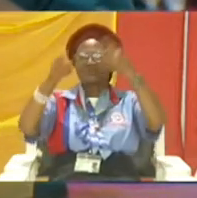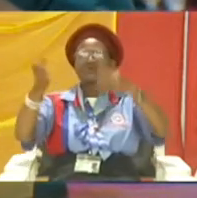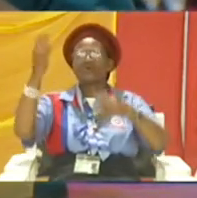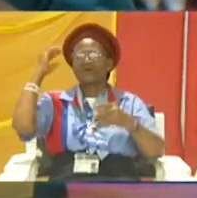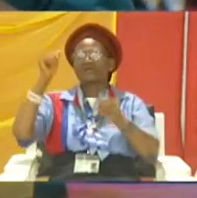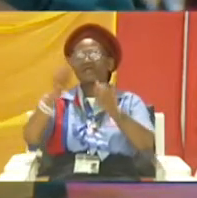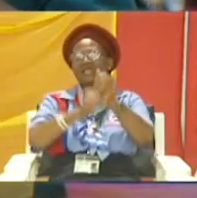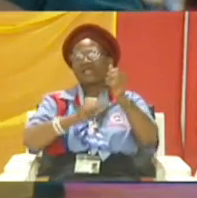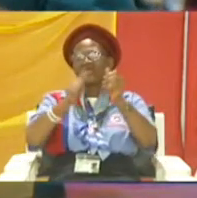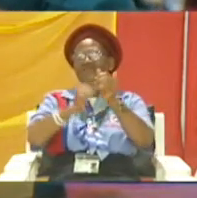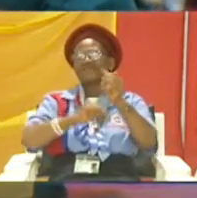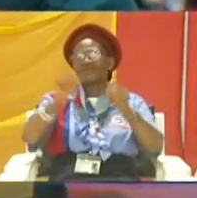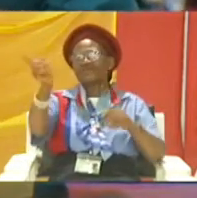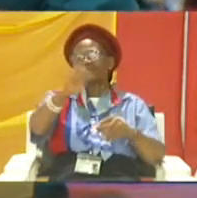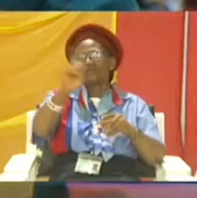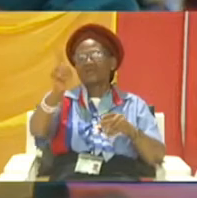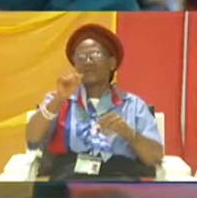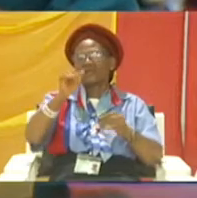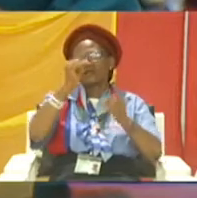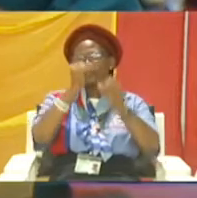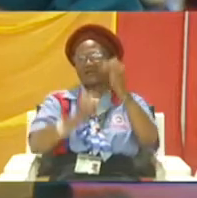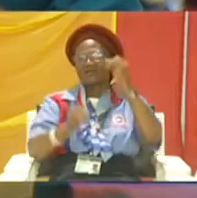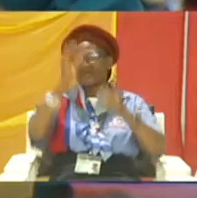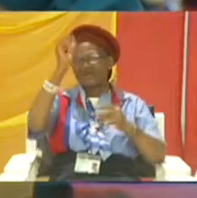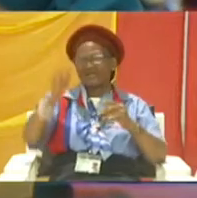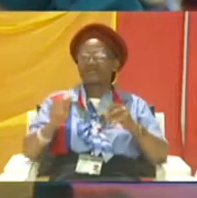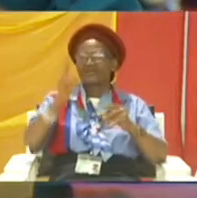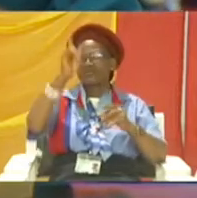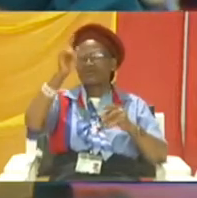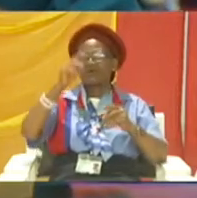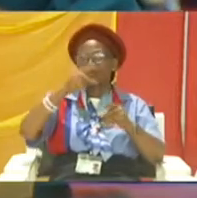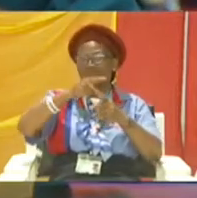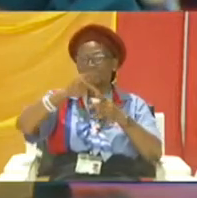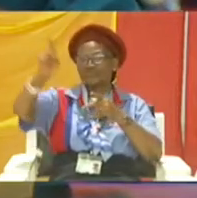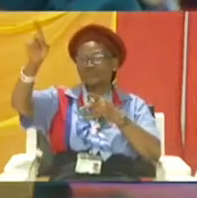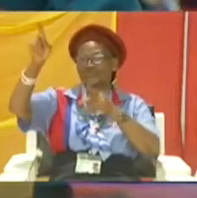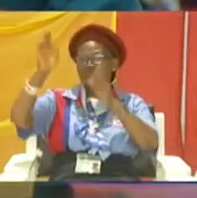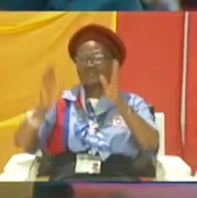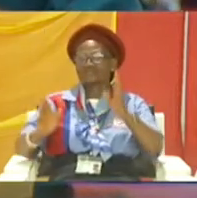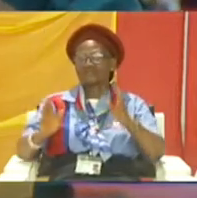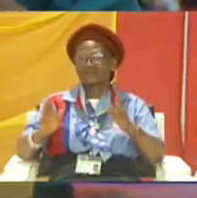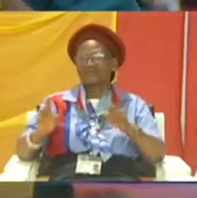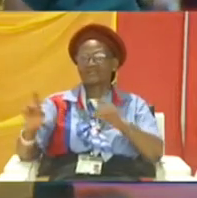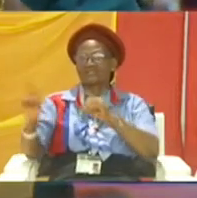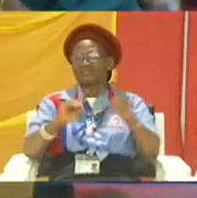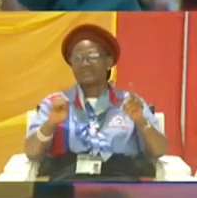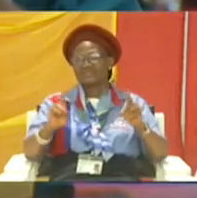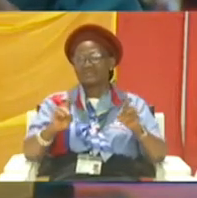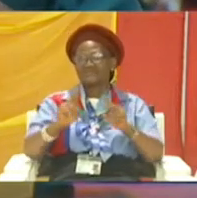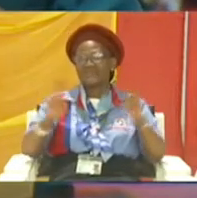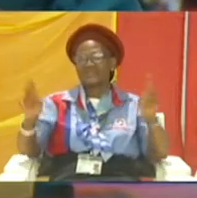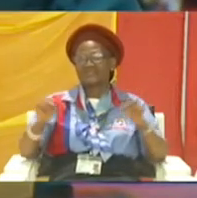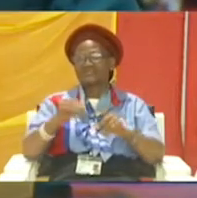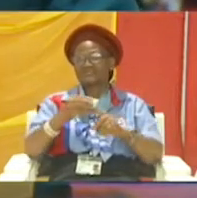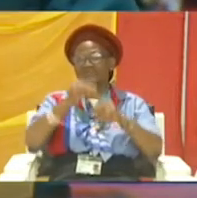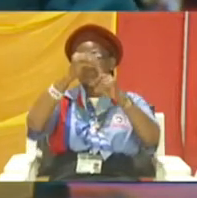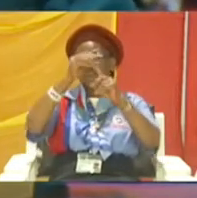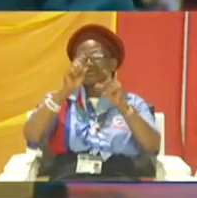everywhere. Finally, one professor did a very special test.